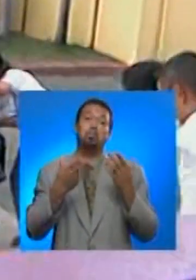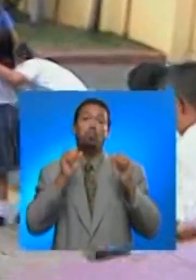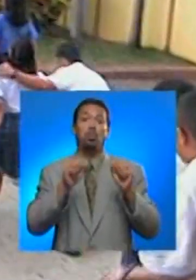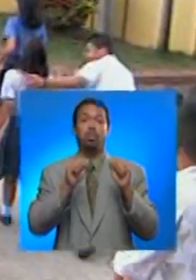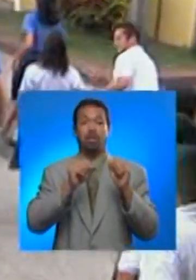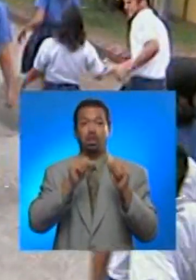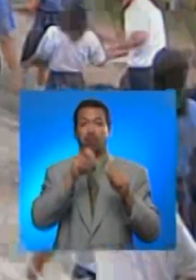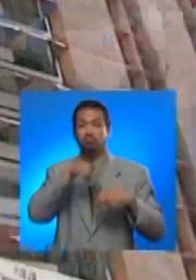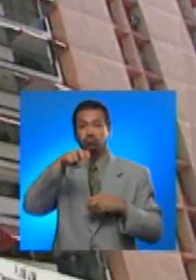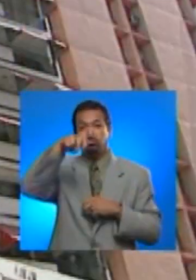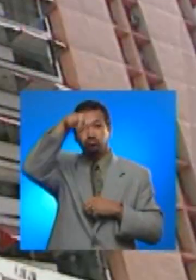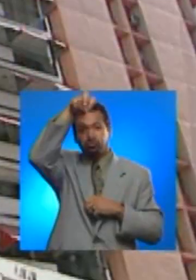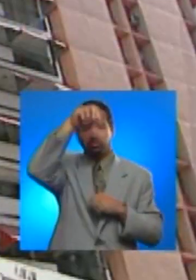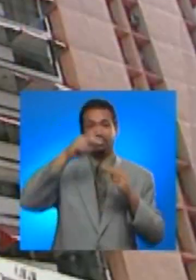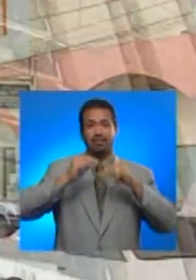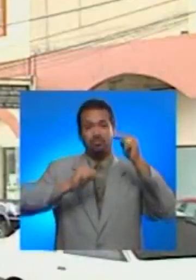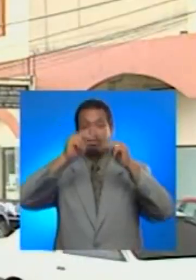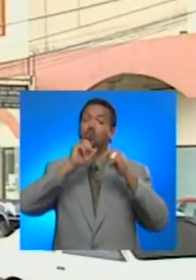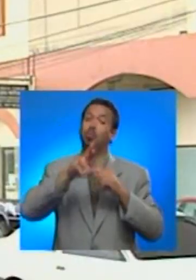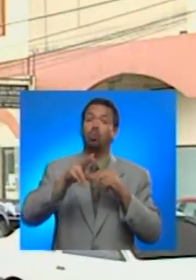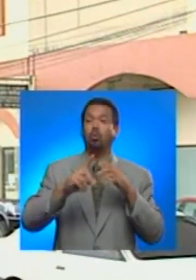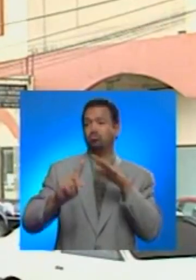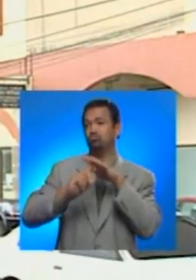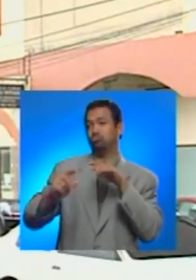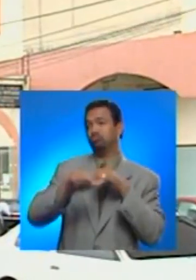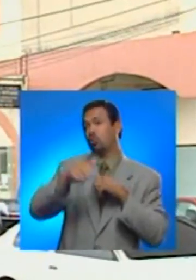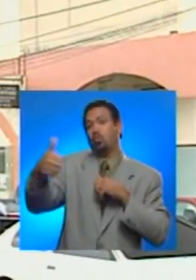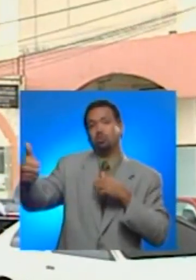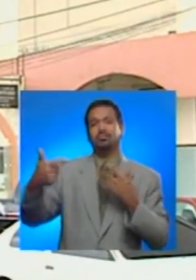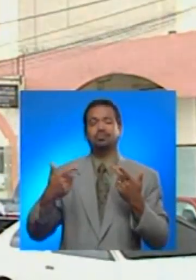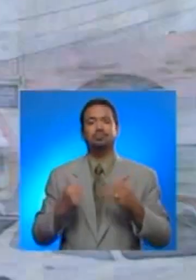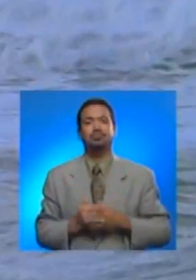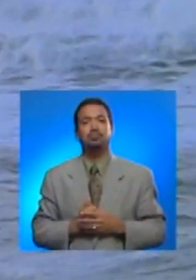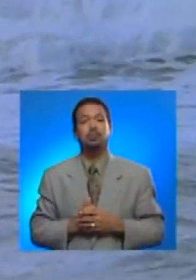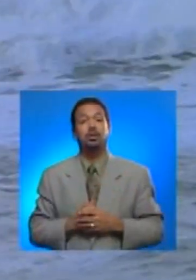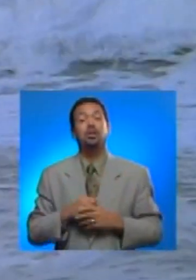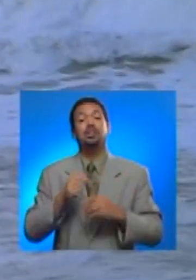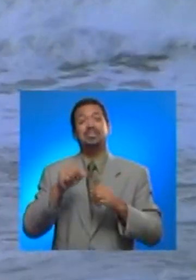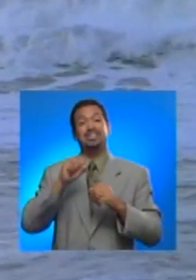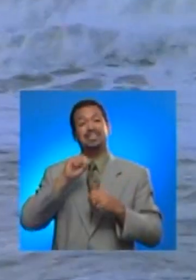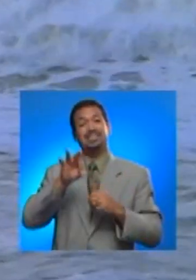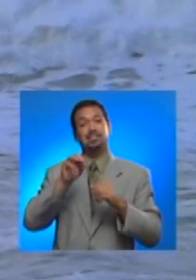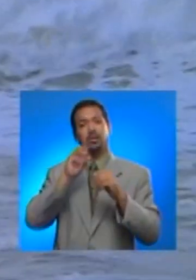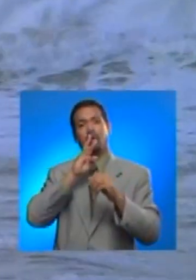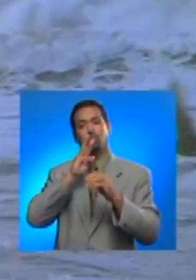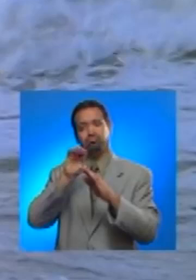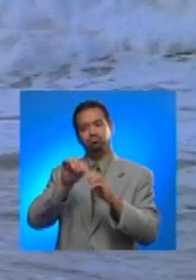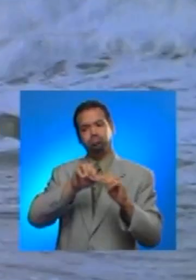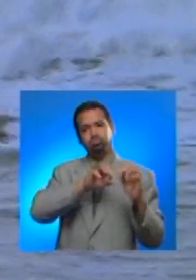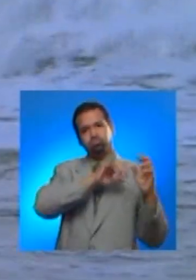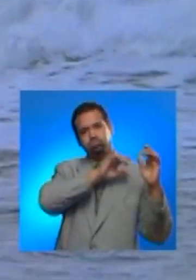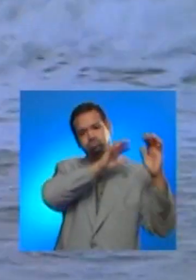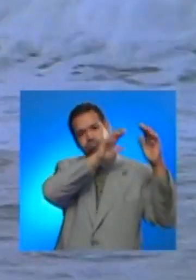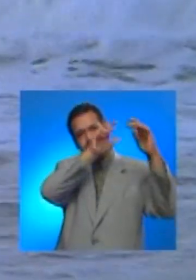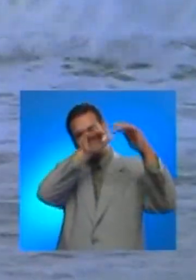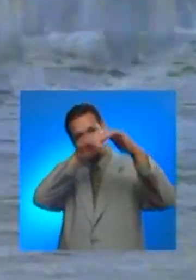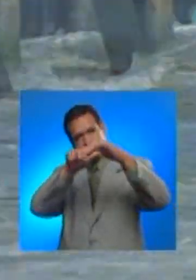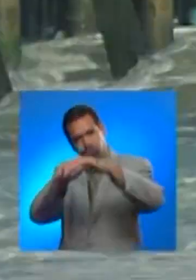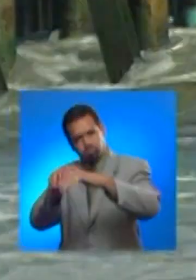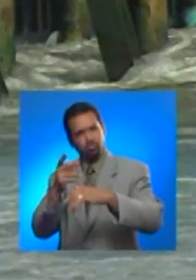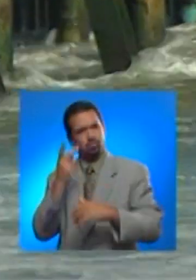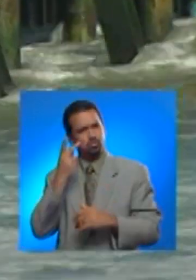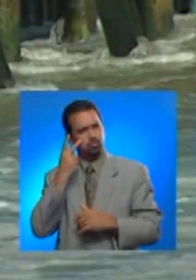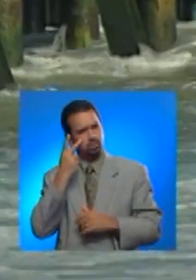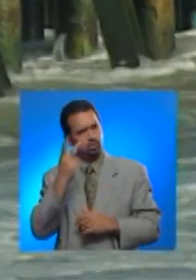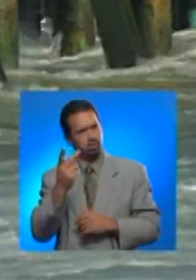may evacuate horizontally or vertically up in a building. The arrival of a tsunami is sometimes preceded by a